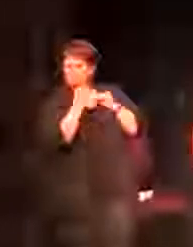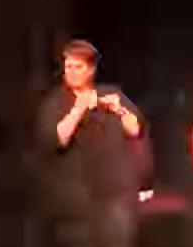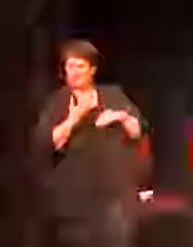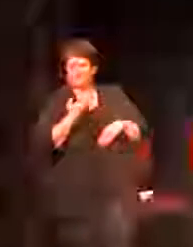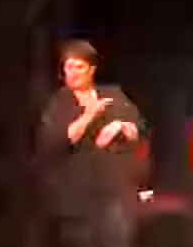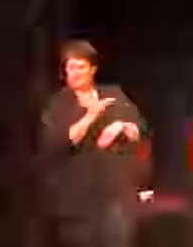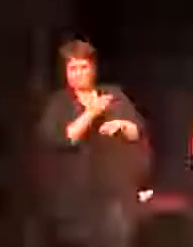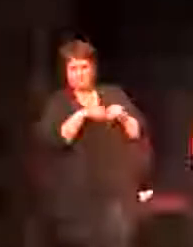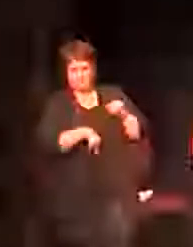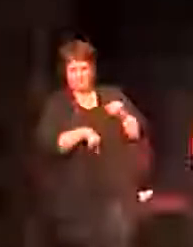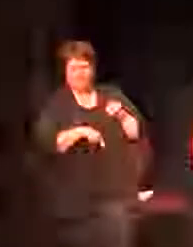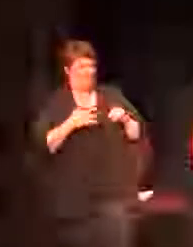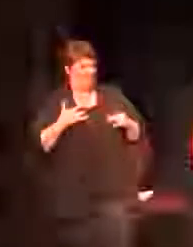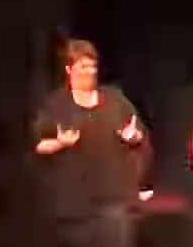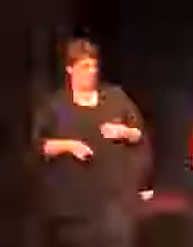longer.